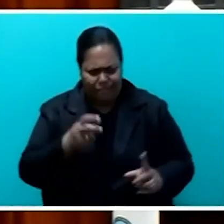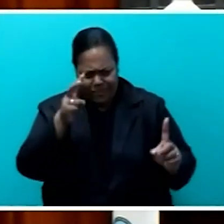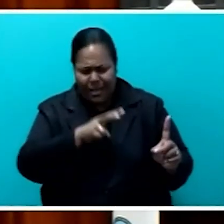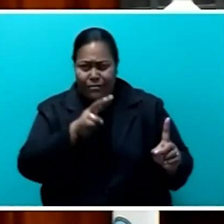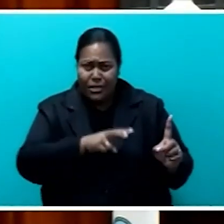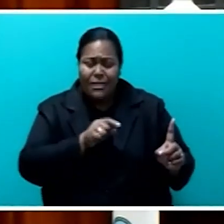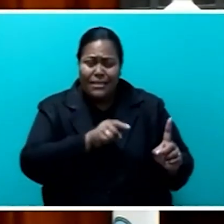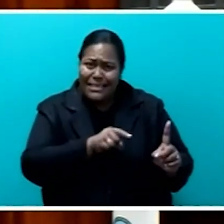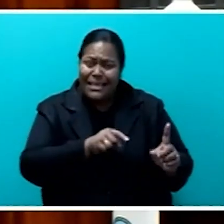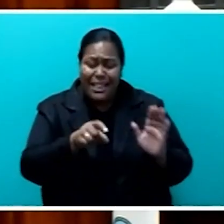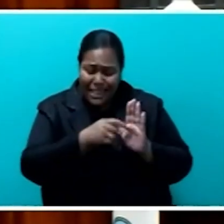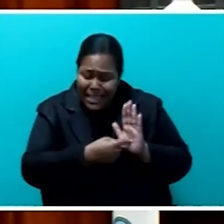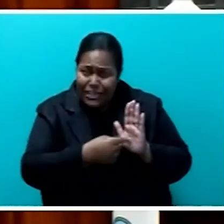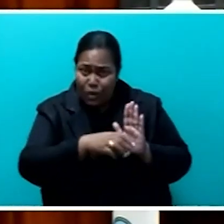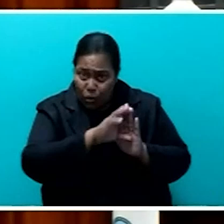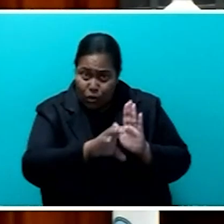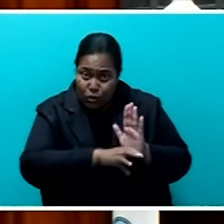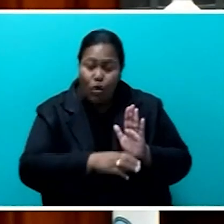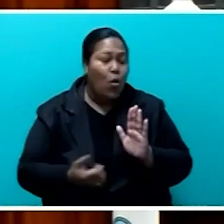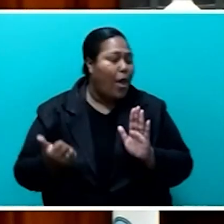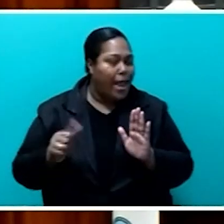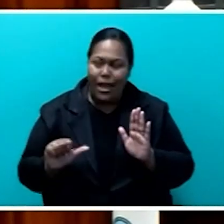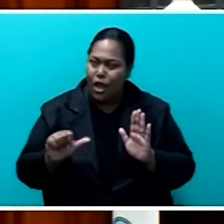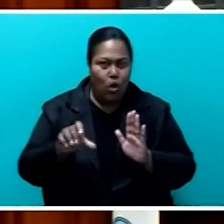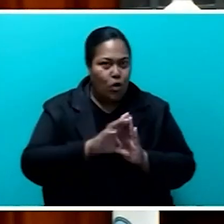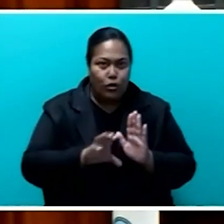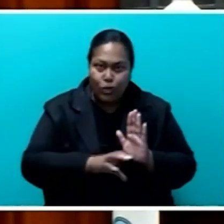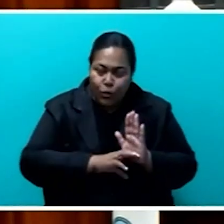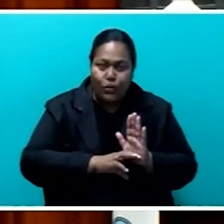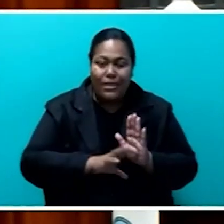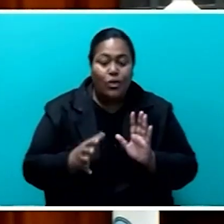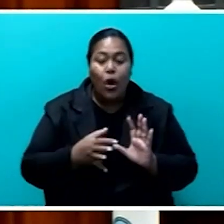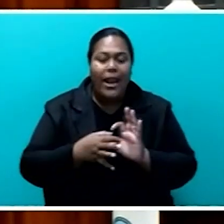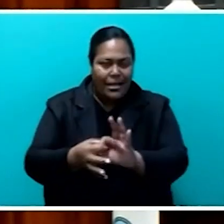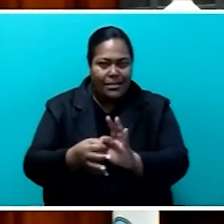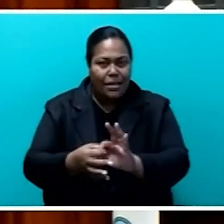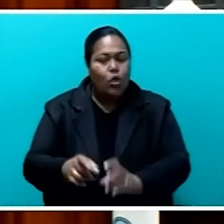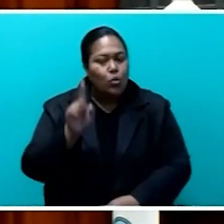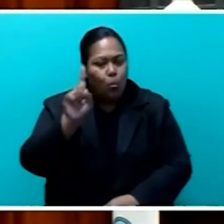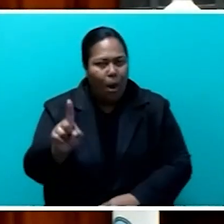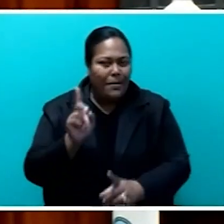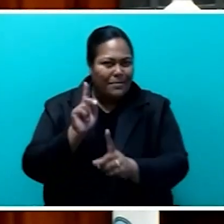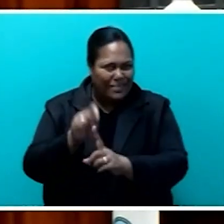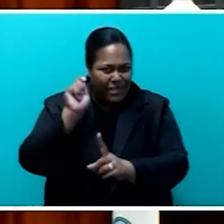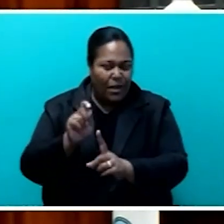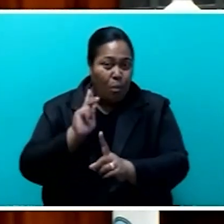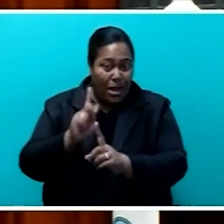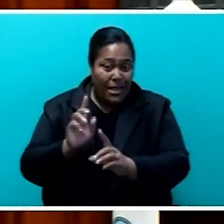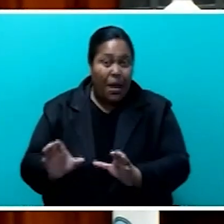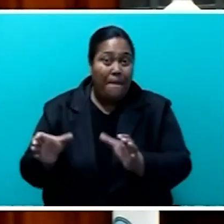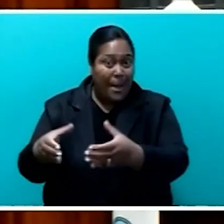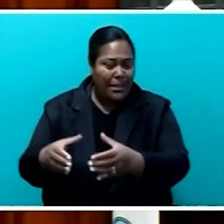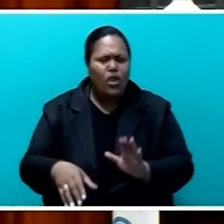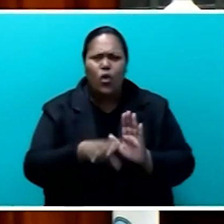that this Constitution, or any Constitution for that matter, is connected to a political party, the